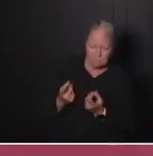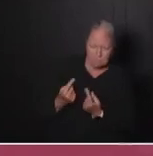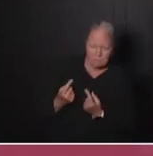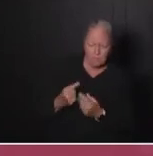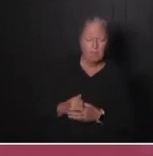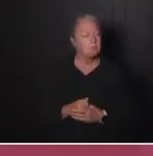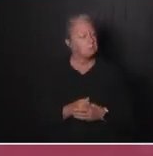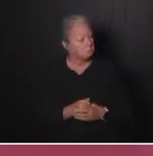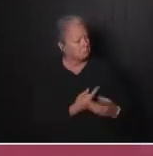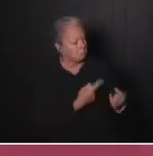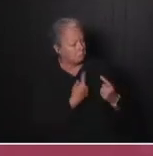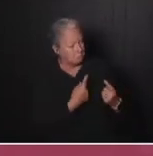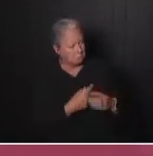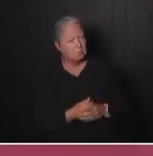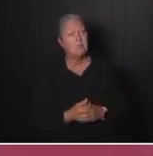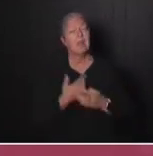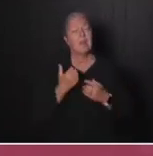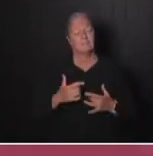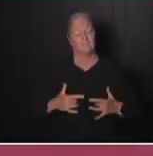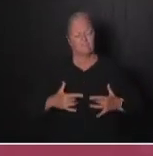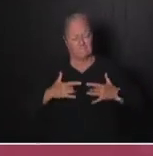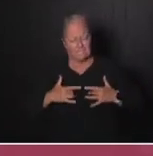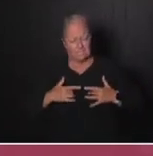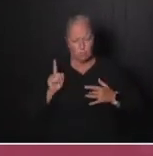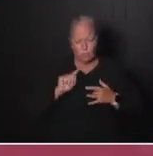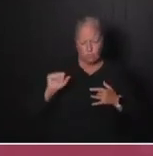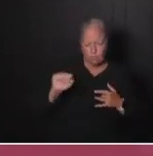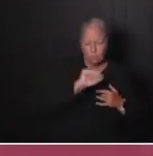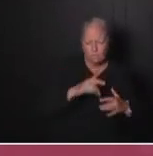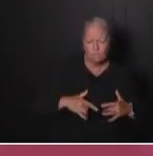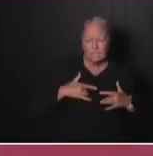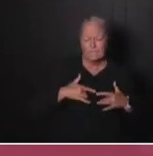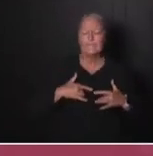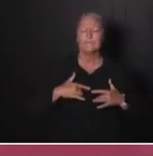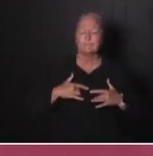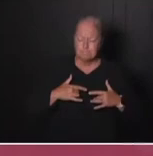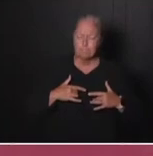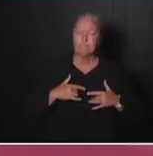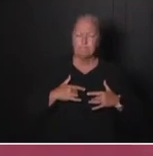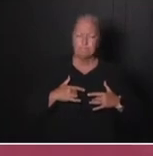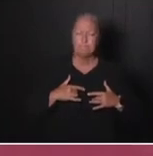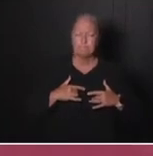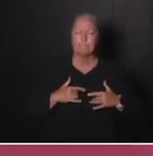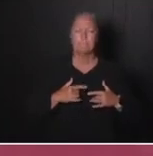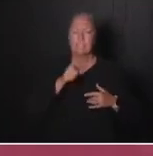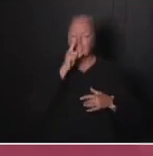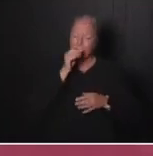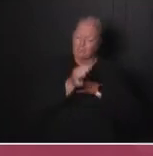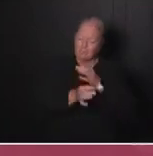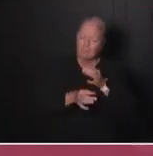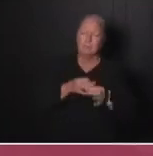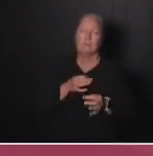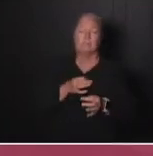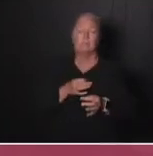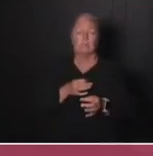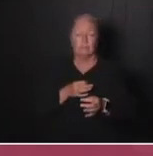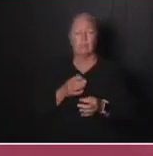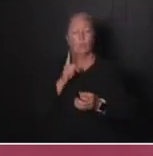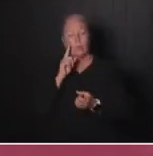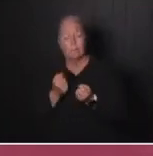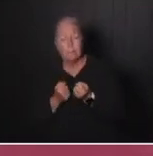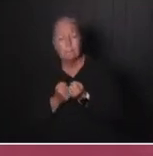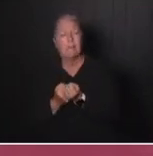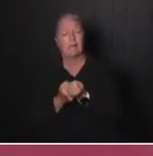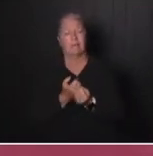genuine empathy for people's concerns, one that backs the aspirations, which all Australian families